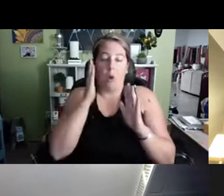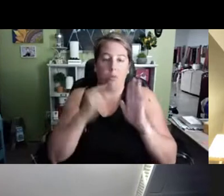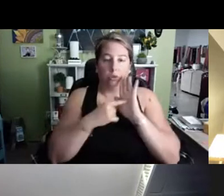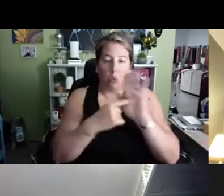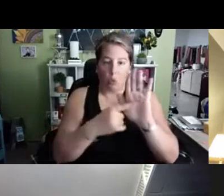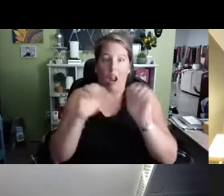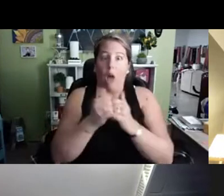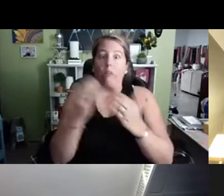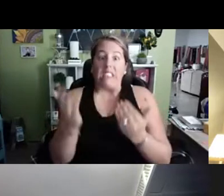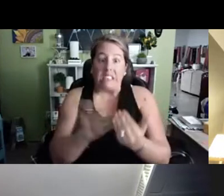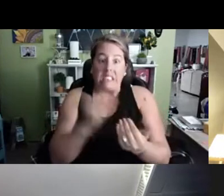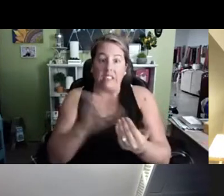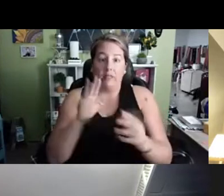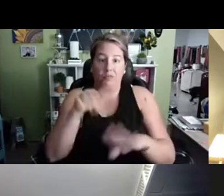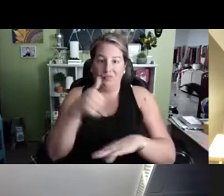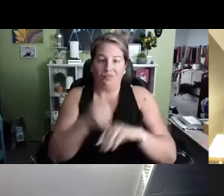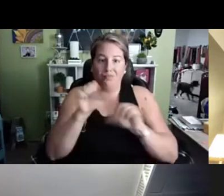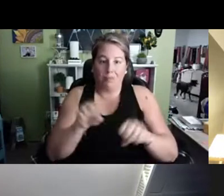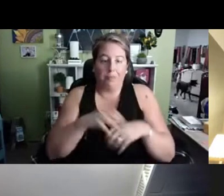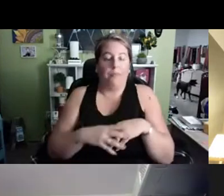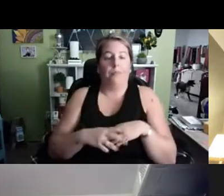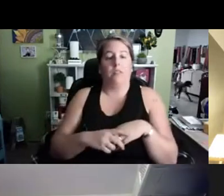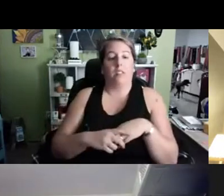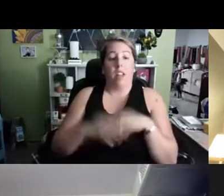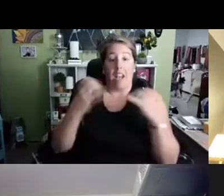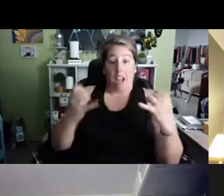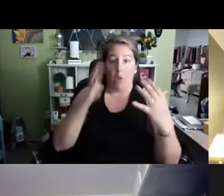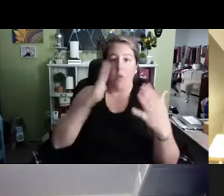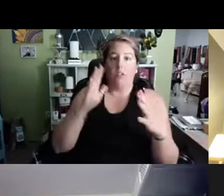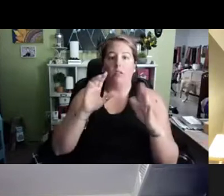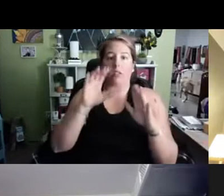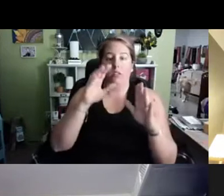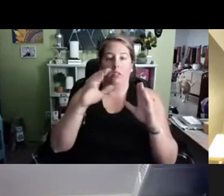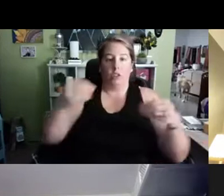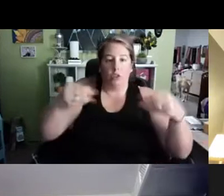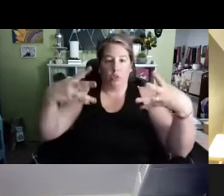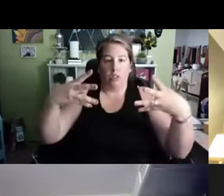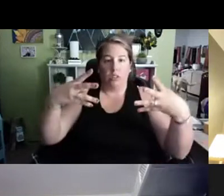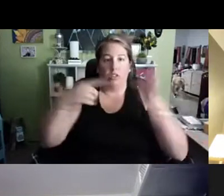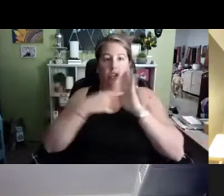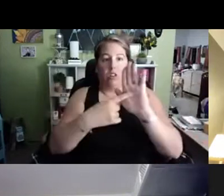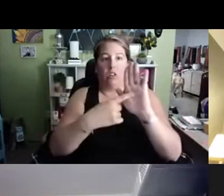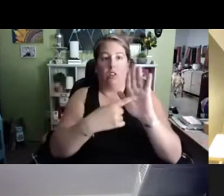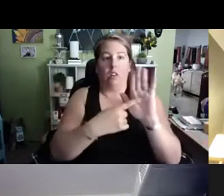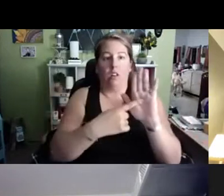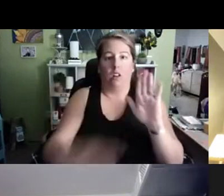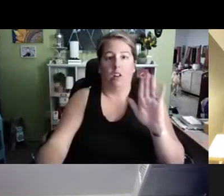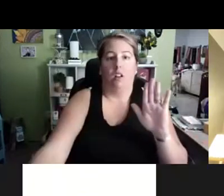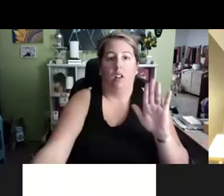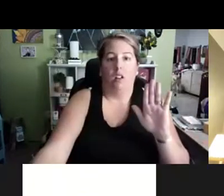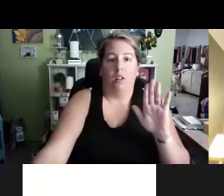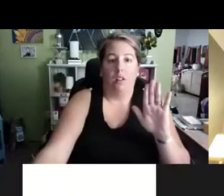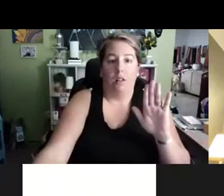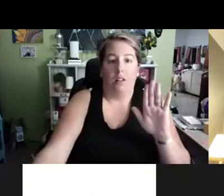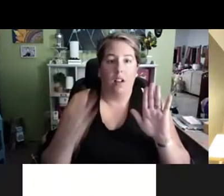it is. Okay. Now I'm going to screen share. So Kate, I wonder if we're going to lose you. Do you think we